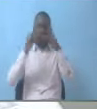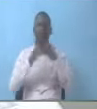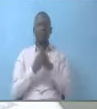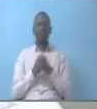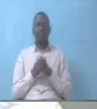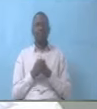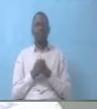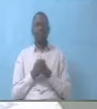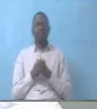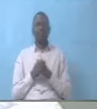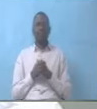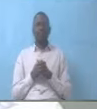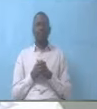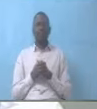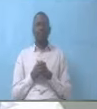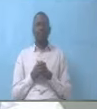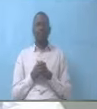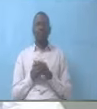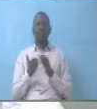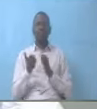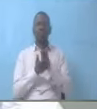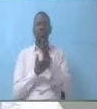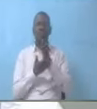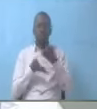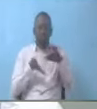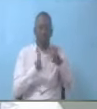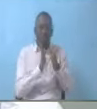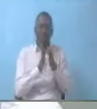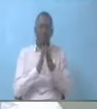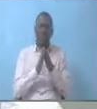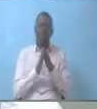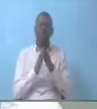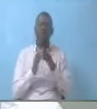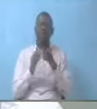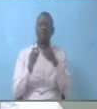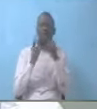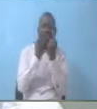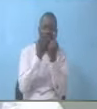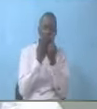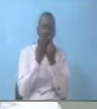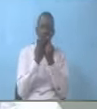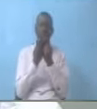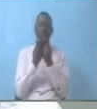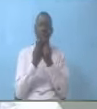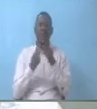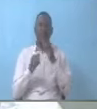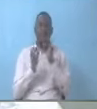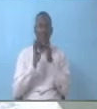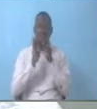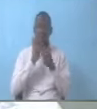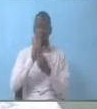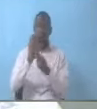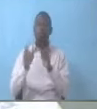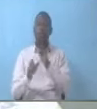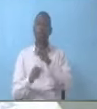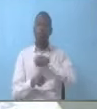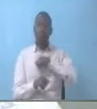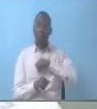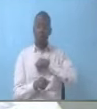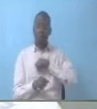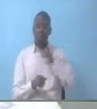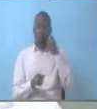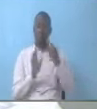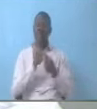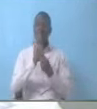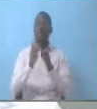nguur gi. Through a system of asset declaration and evaluation. Jaarale ko ci anam yo xamne ku ci nek da nga woné li nga xamne modi sa am